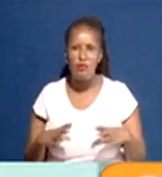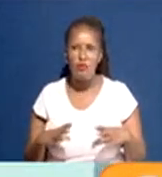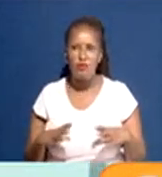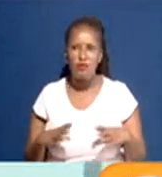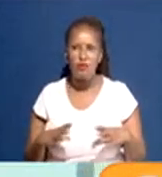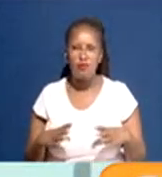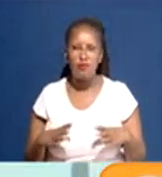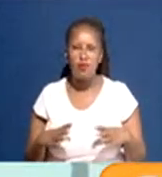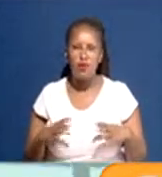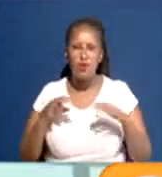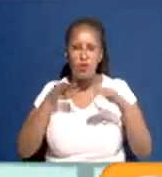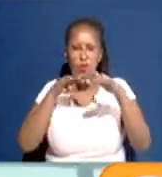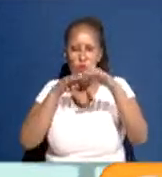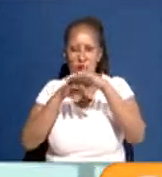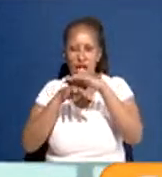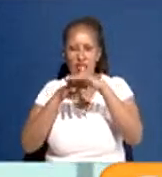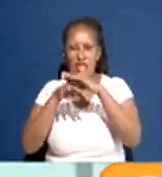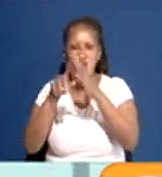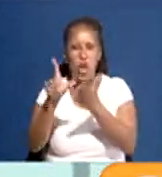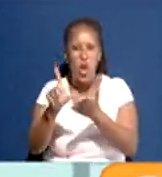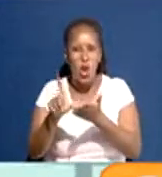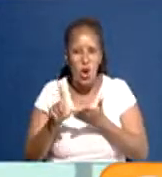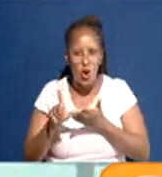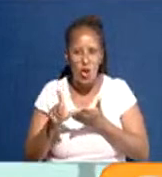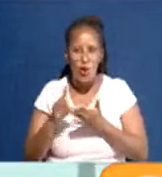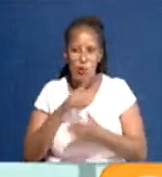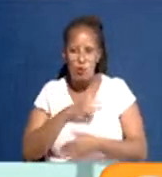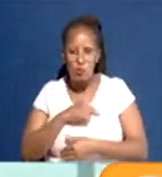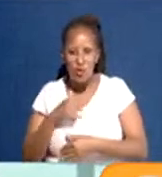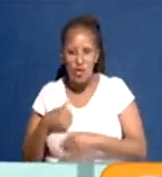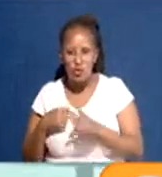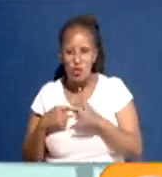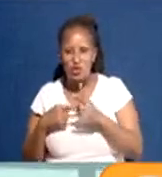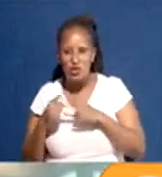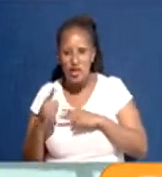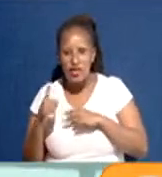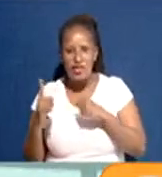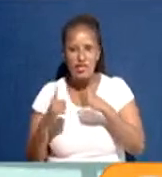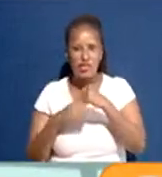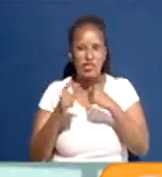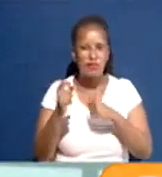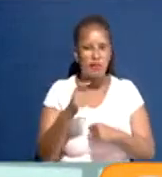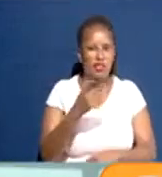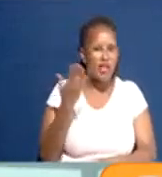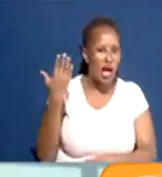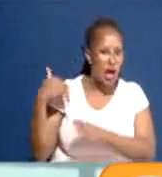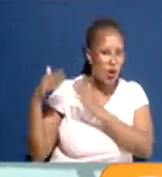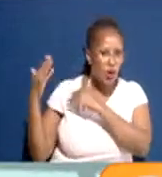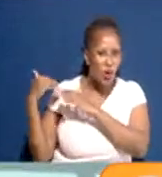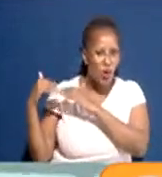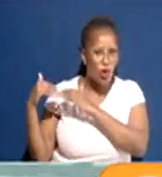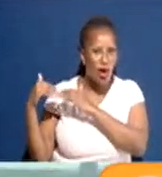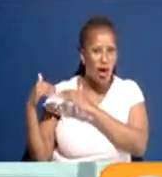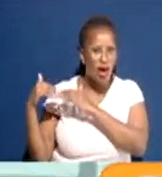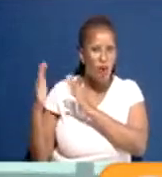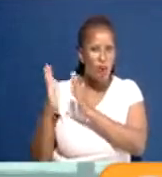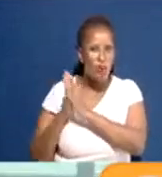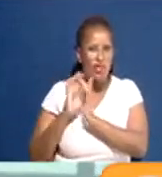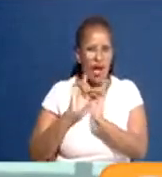entrepreneurs to access credit. Tulianzisha miezi sita iliyopita Hustler